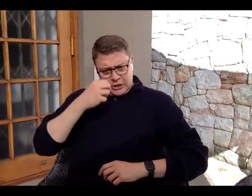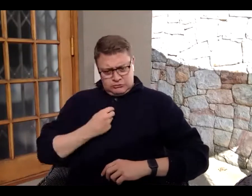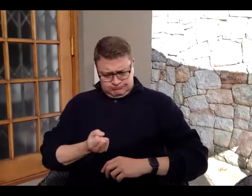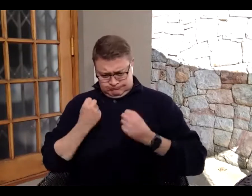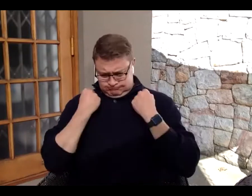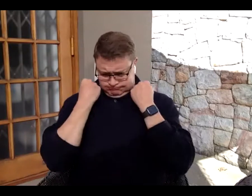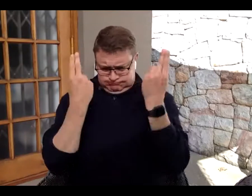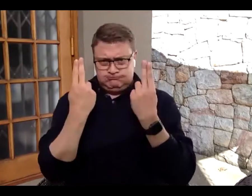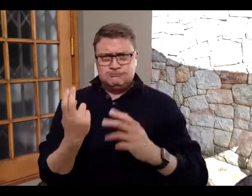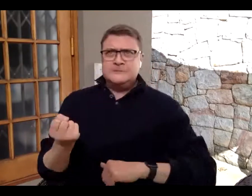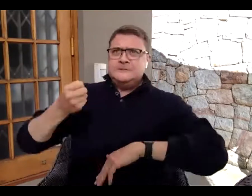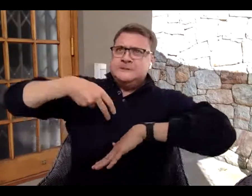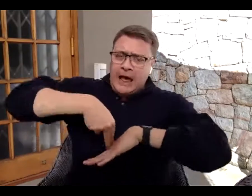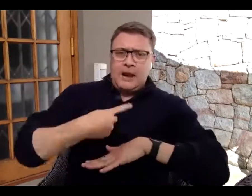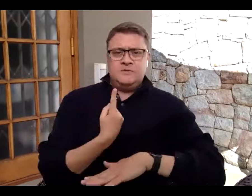especially in